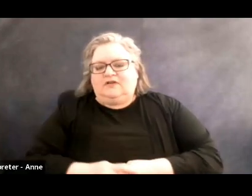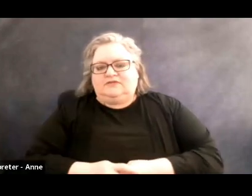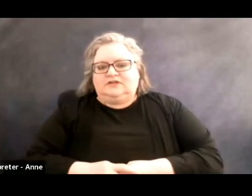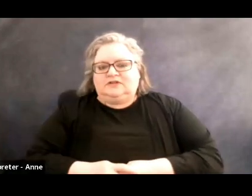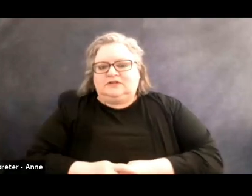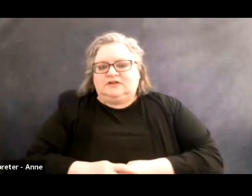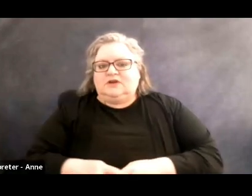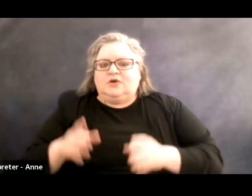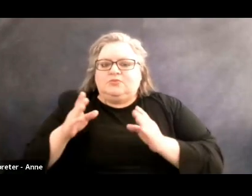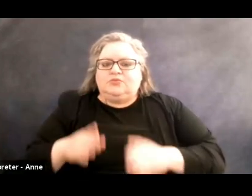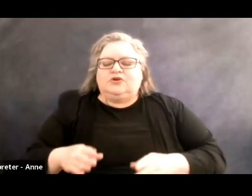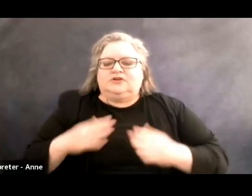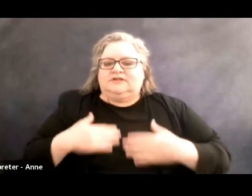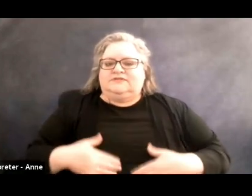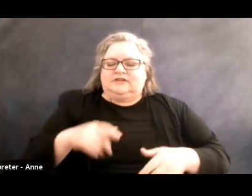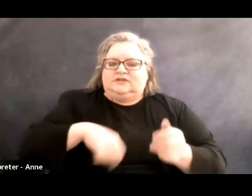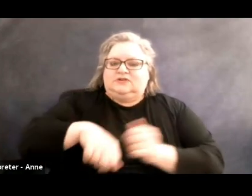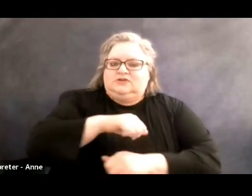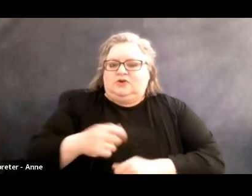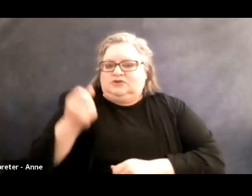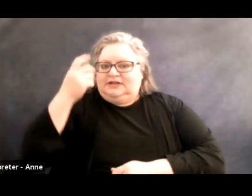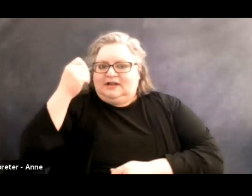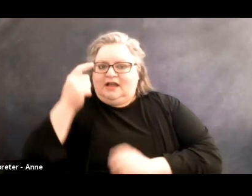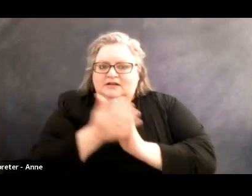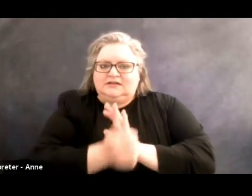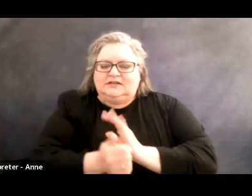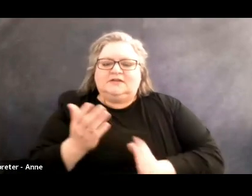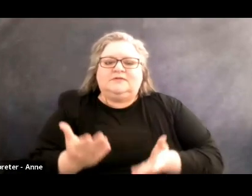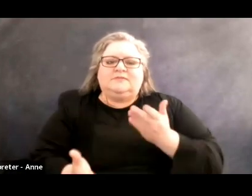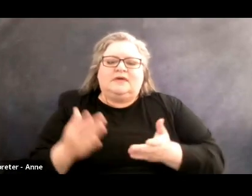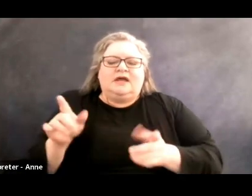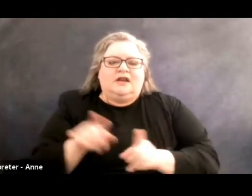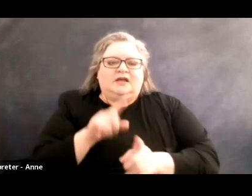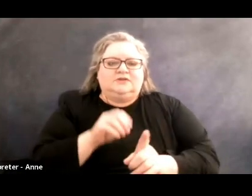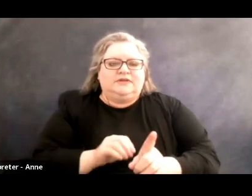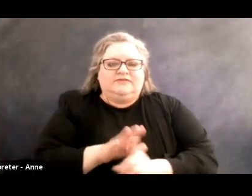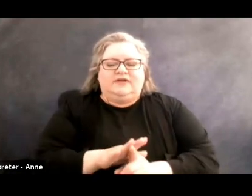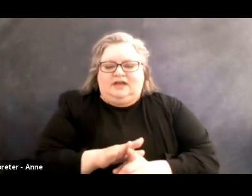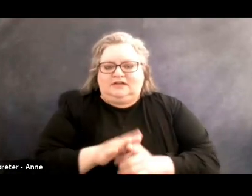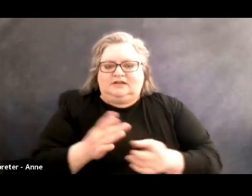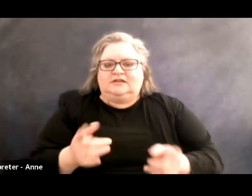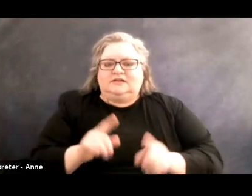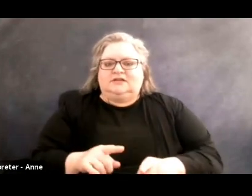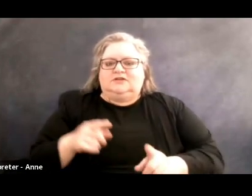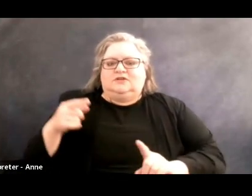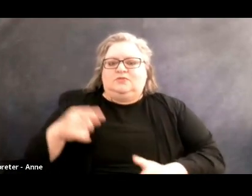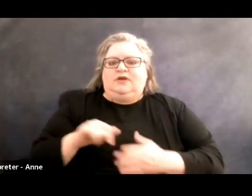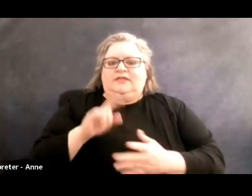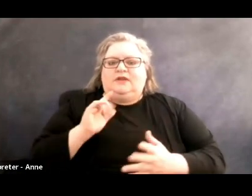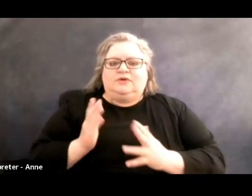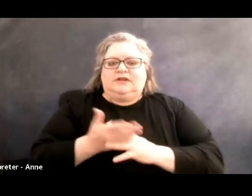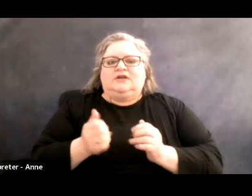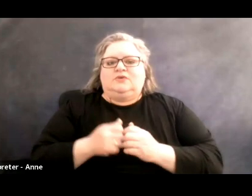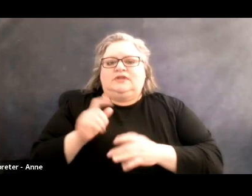person's physical, social, and cognitive skills may also be affected to the point that it interferes with